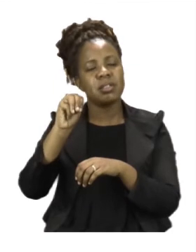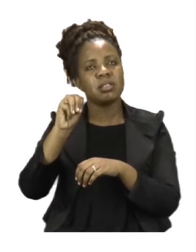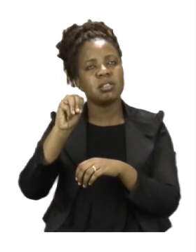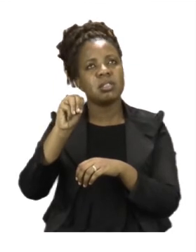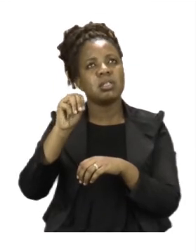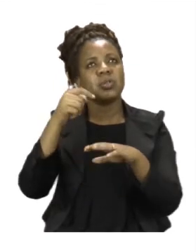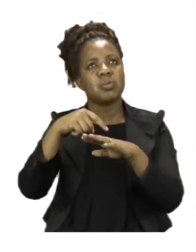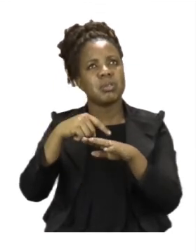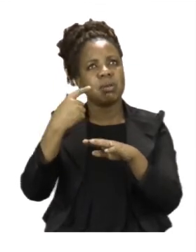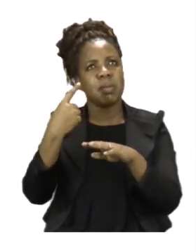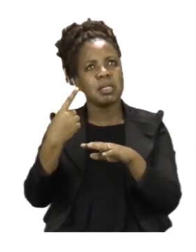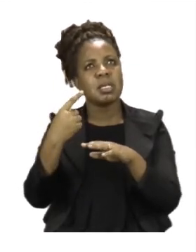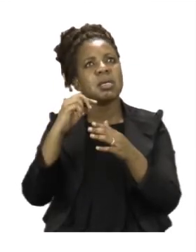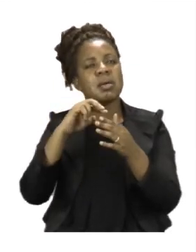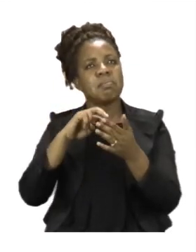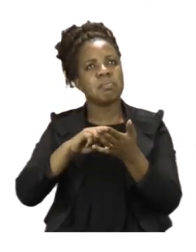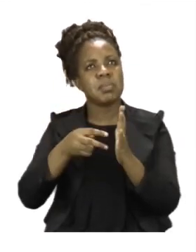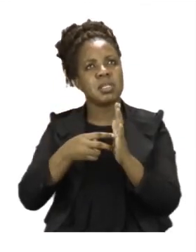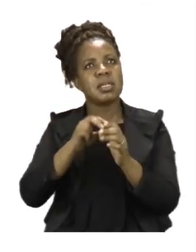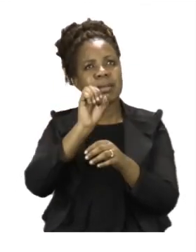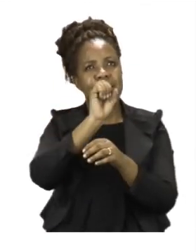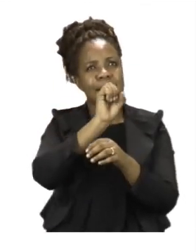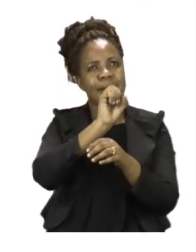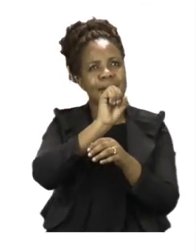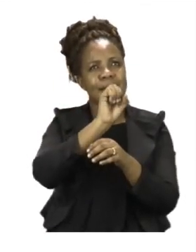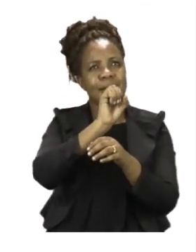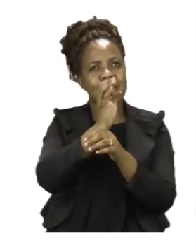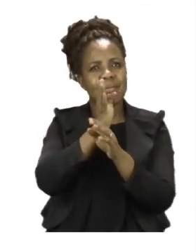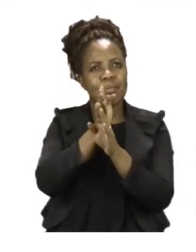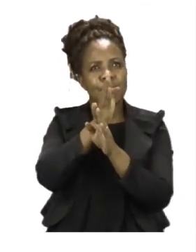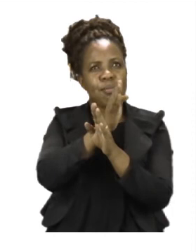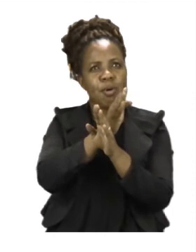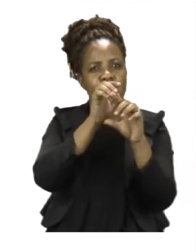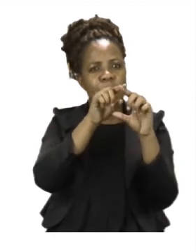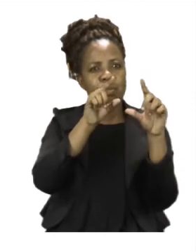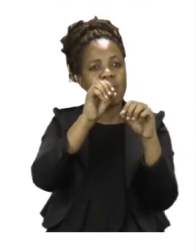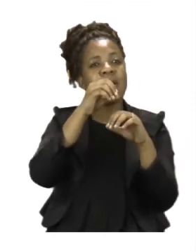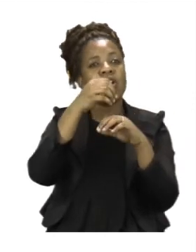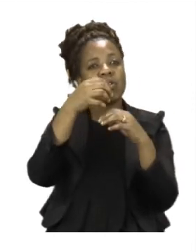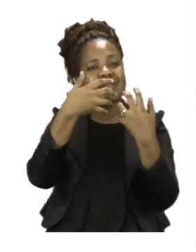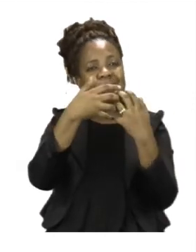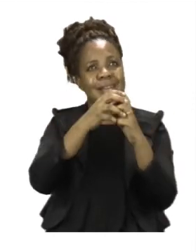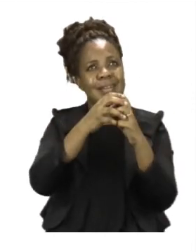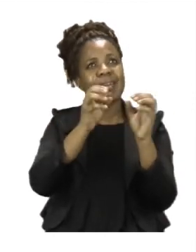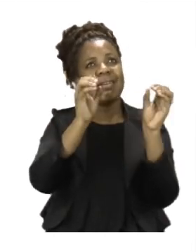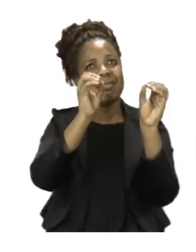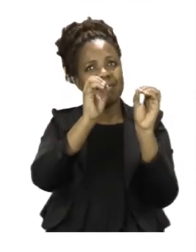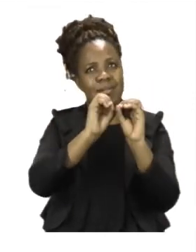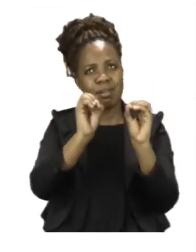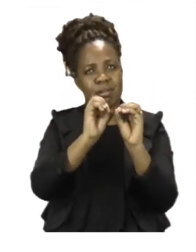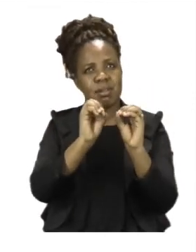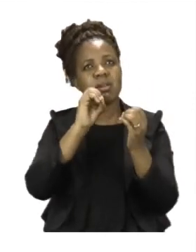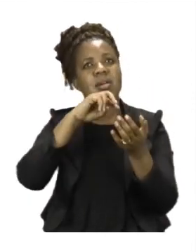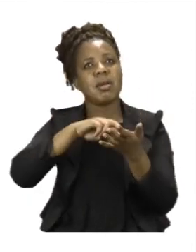no number. So we are having a blank block. That blank block is for the month